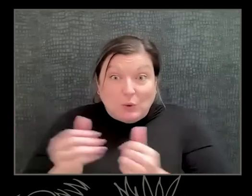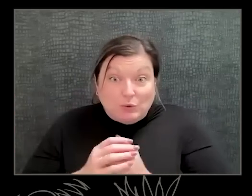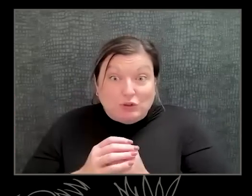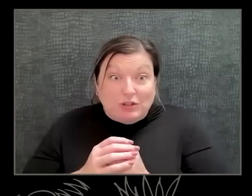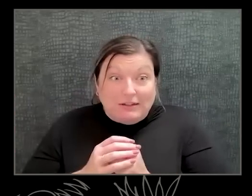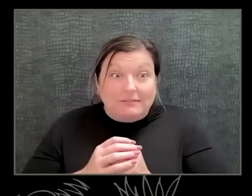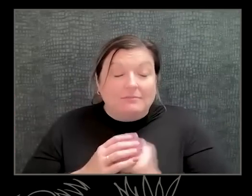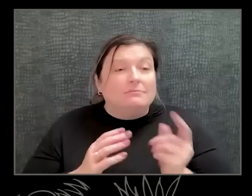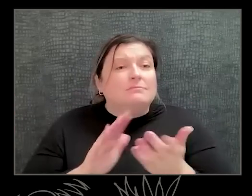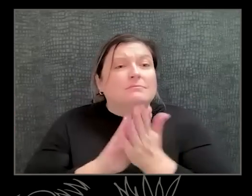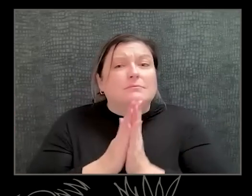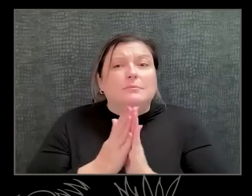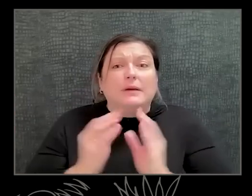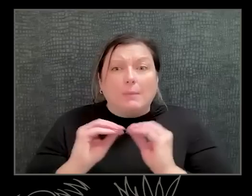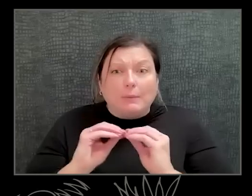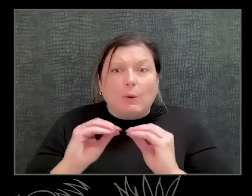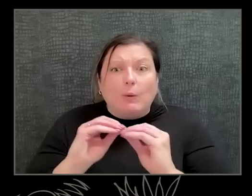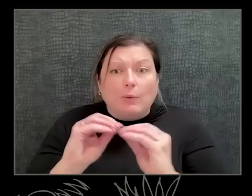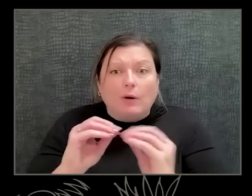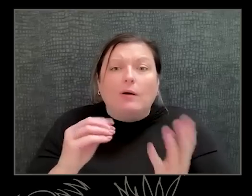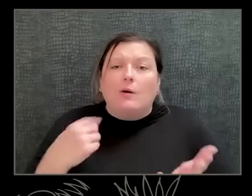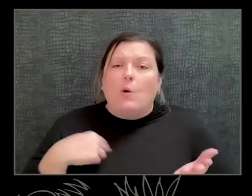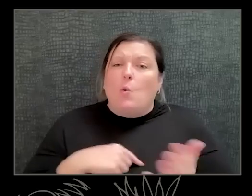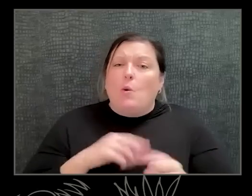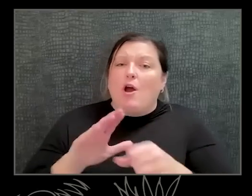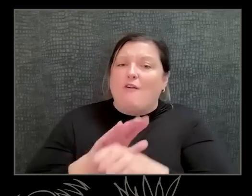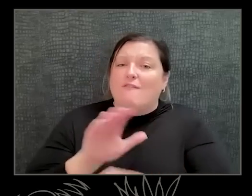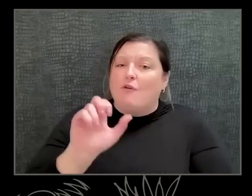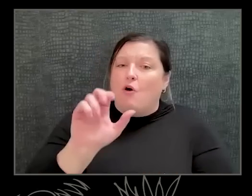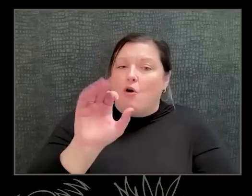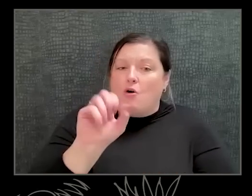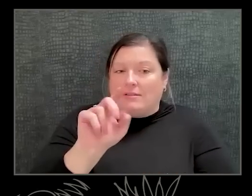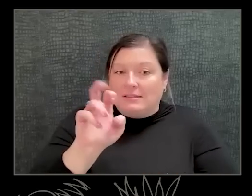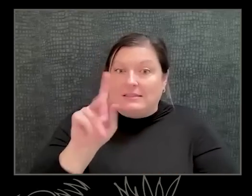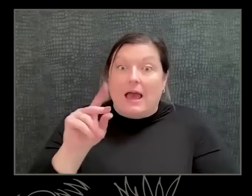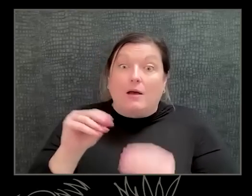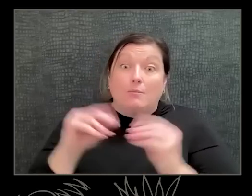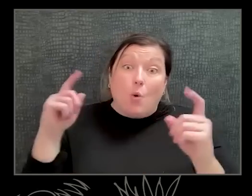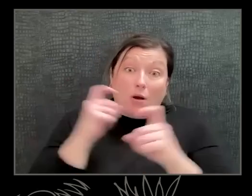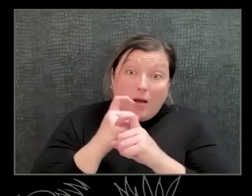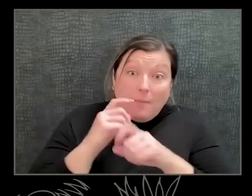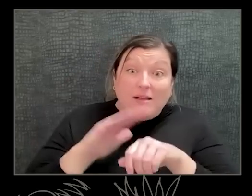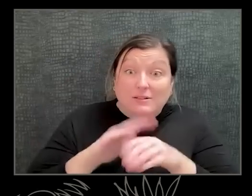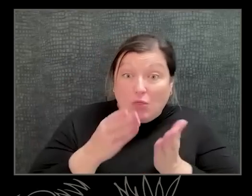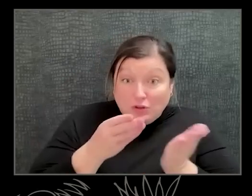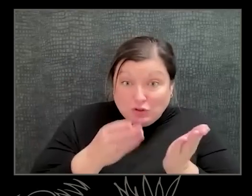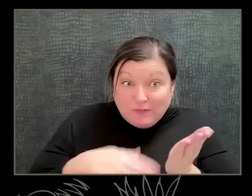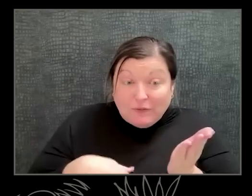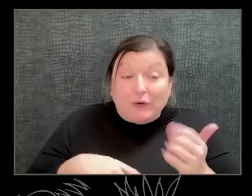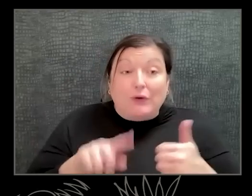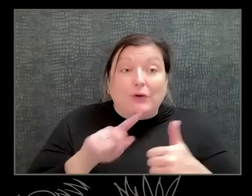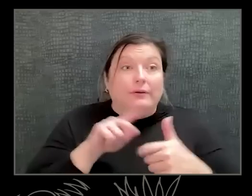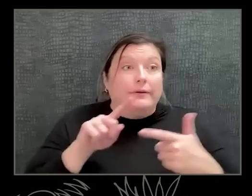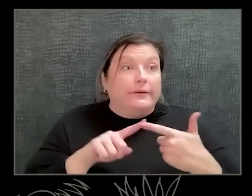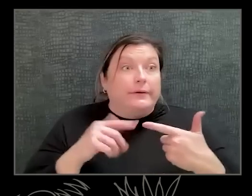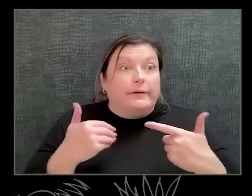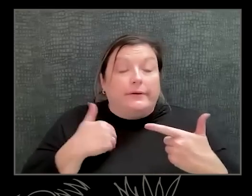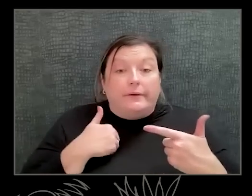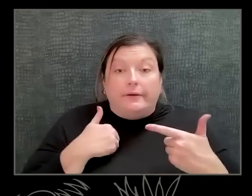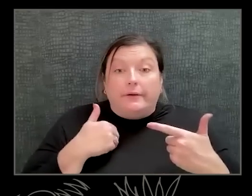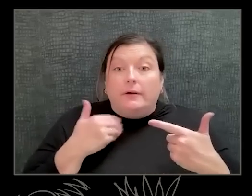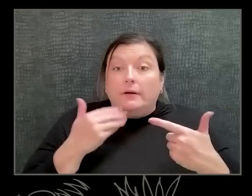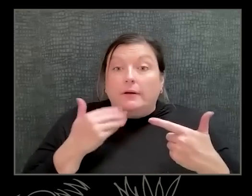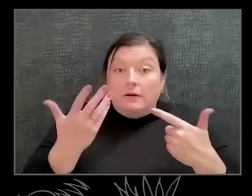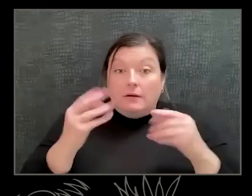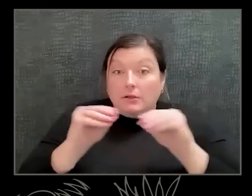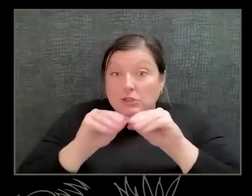more of we are full stack devs now. We have more complexity on the server. We have, to deal with